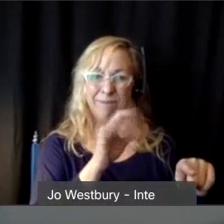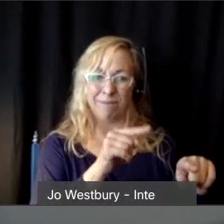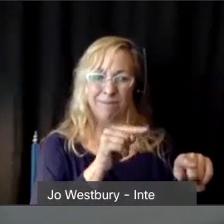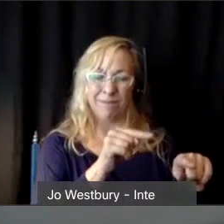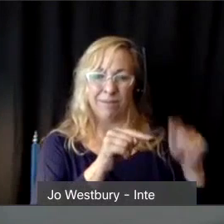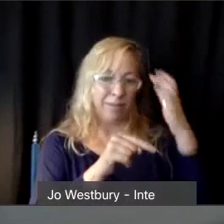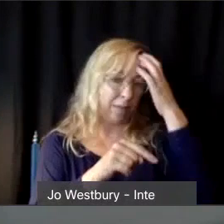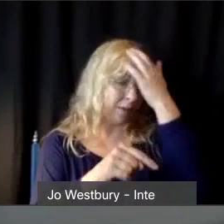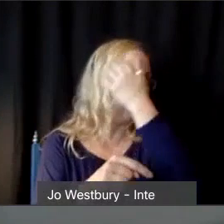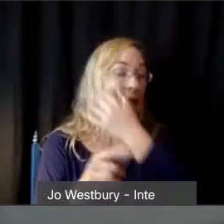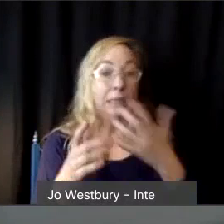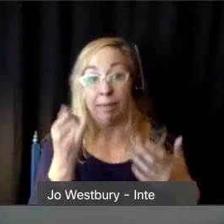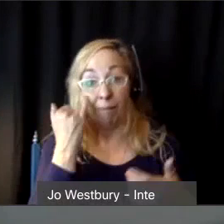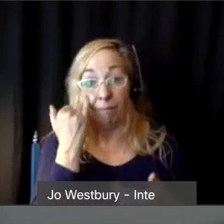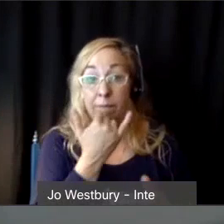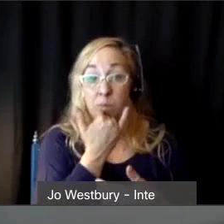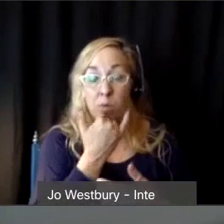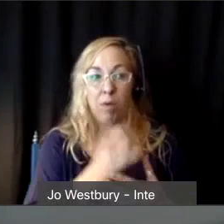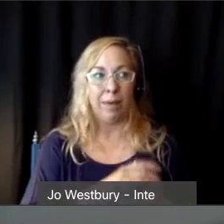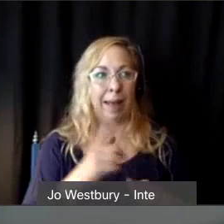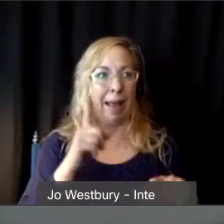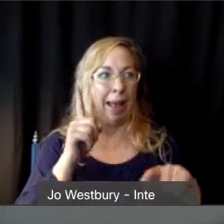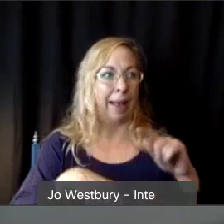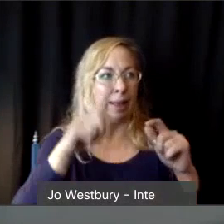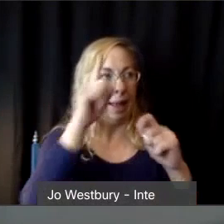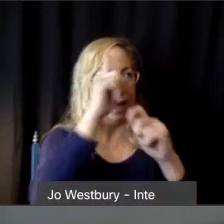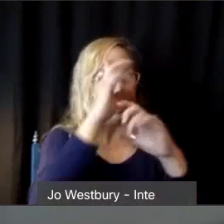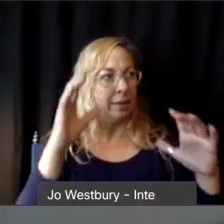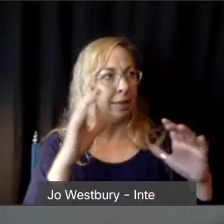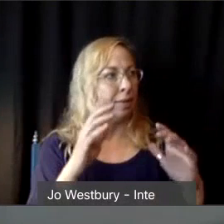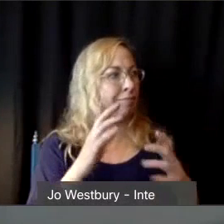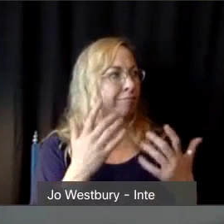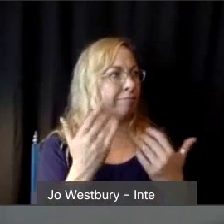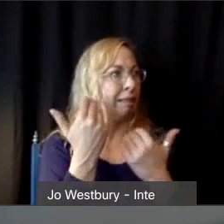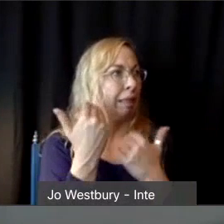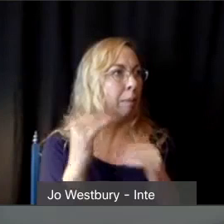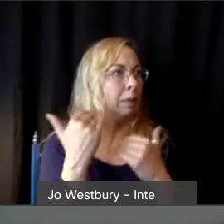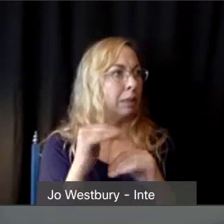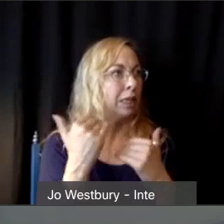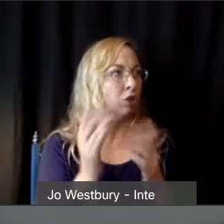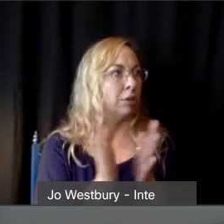maybe someone can tell me if I'm wrong. I can't think of what kind of a limitation there would be.